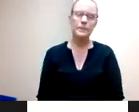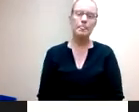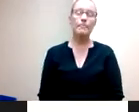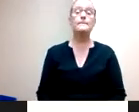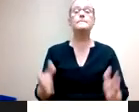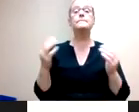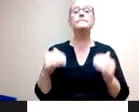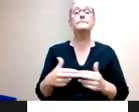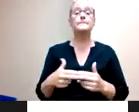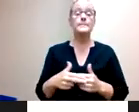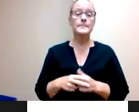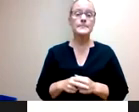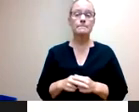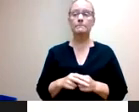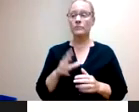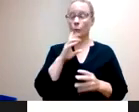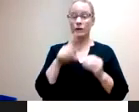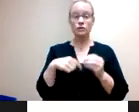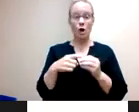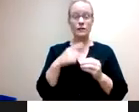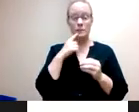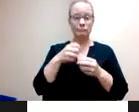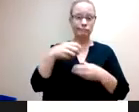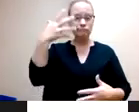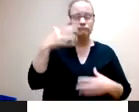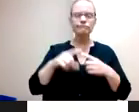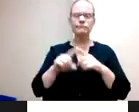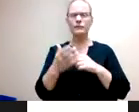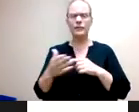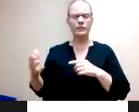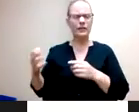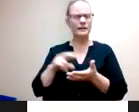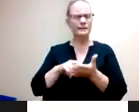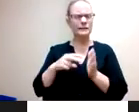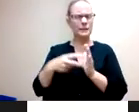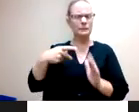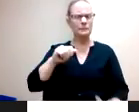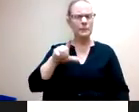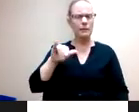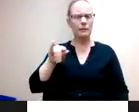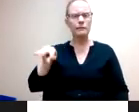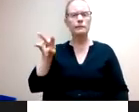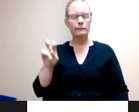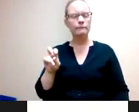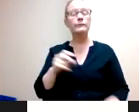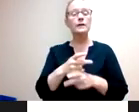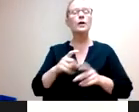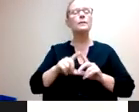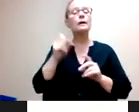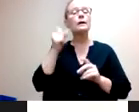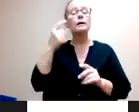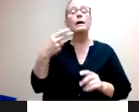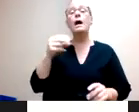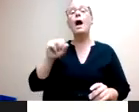Now we talked about this big umbrella of palliative care, but hospice care is a subset of palliative